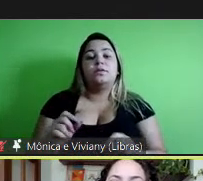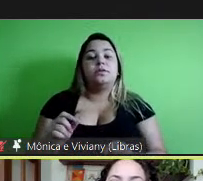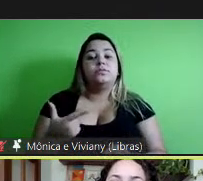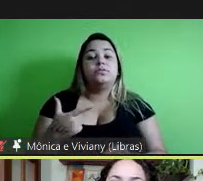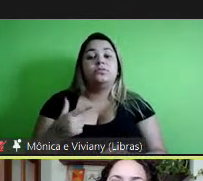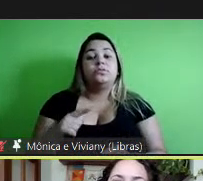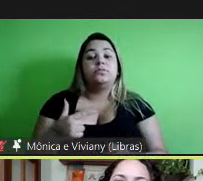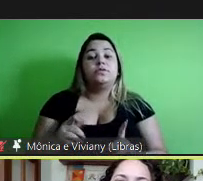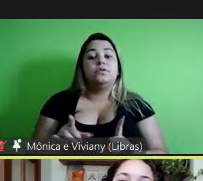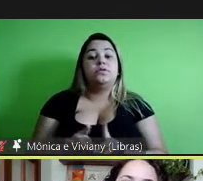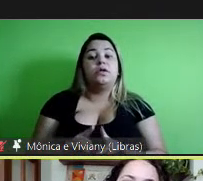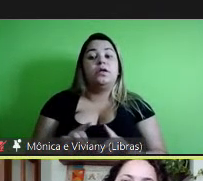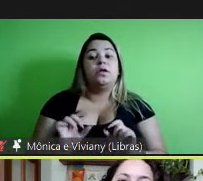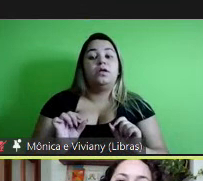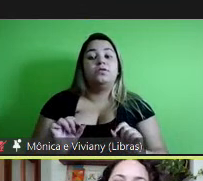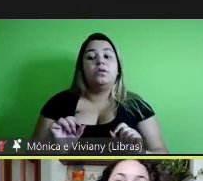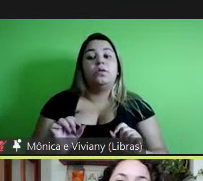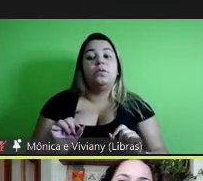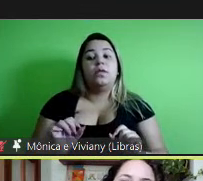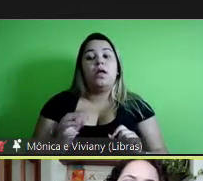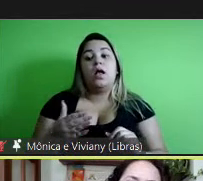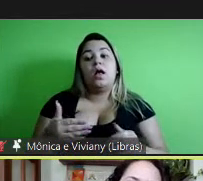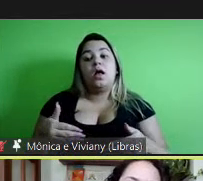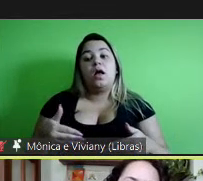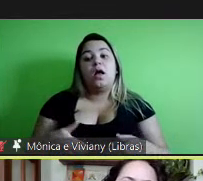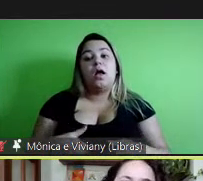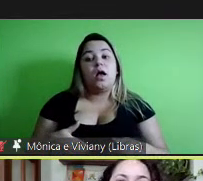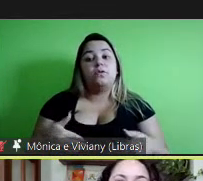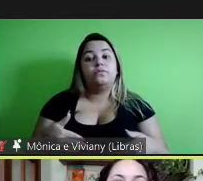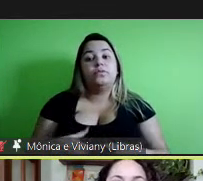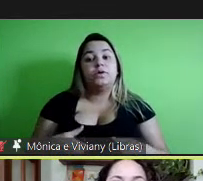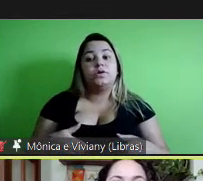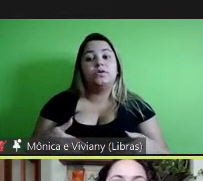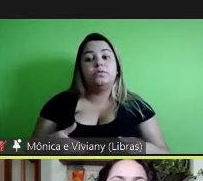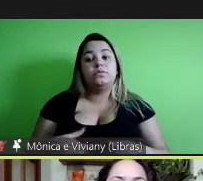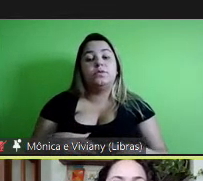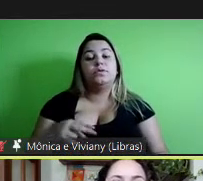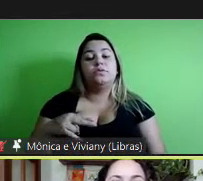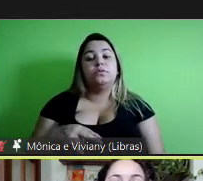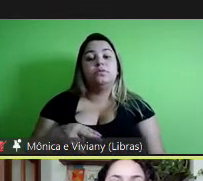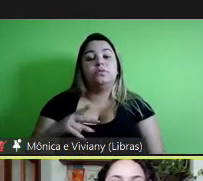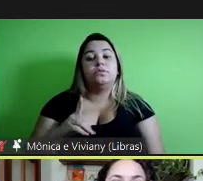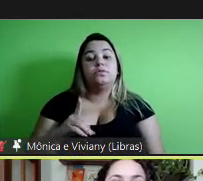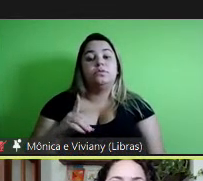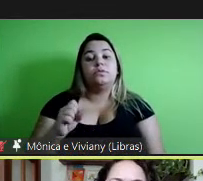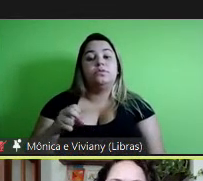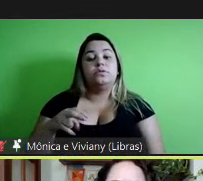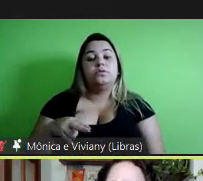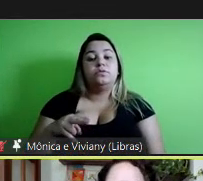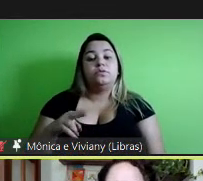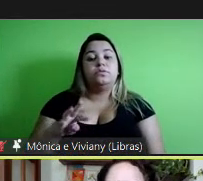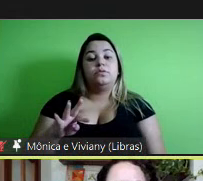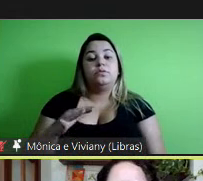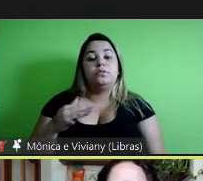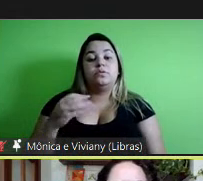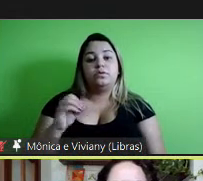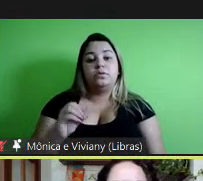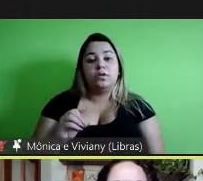food insecurity is not related only to hunger and malnutrition, but also to